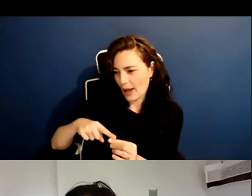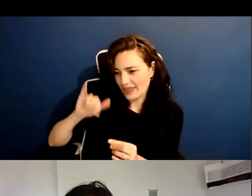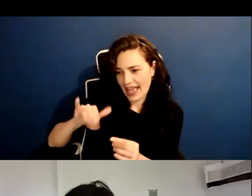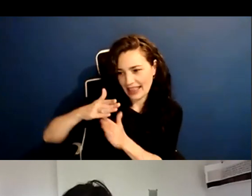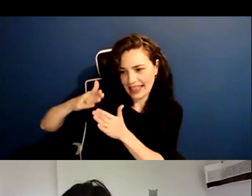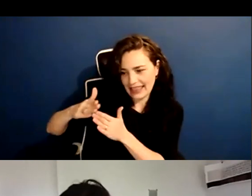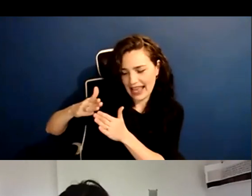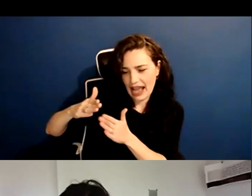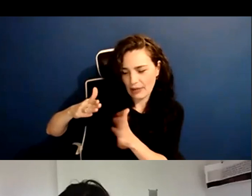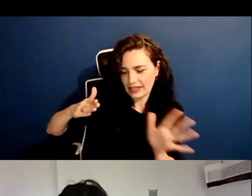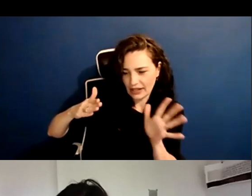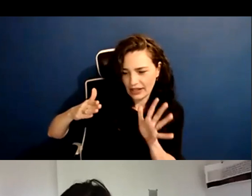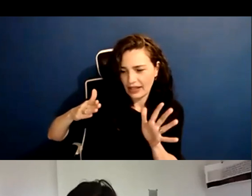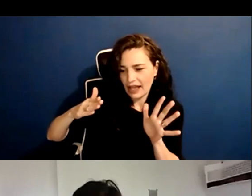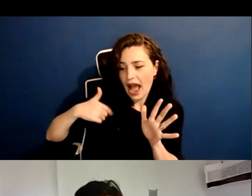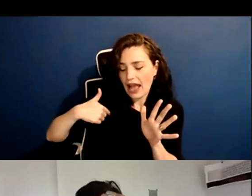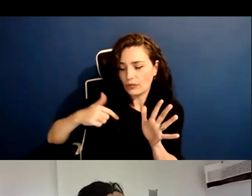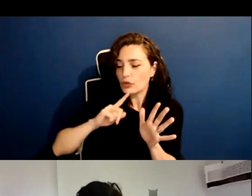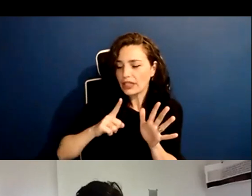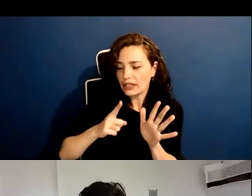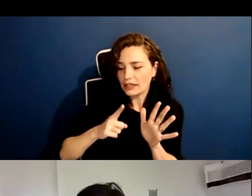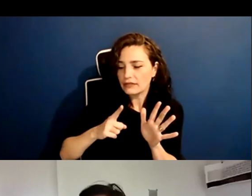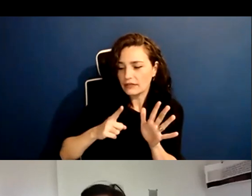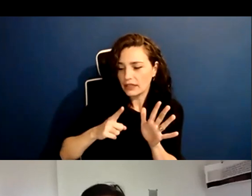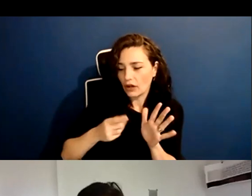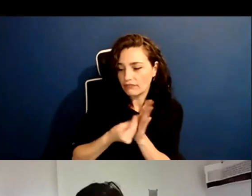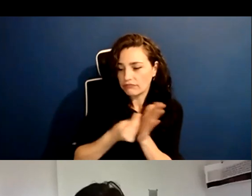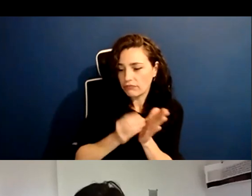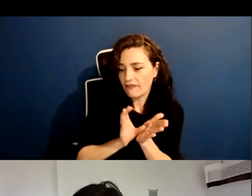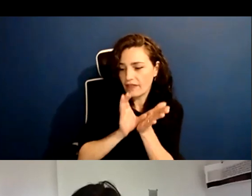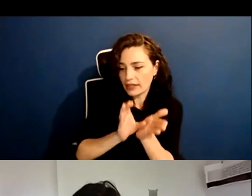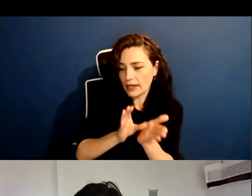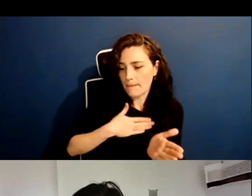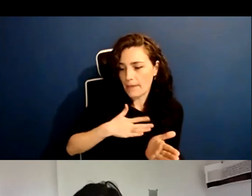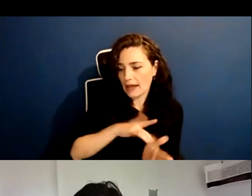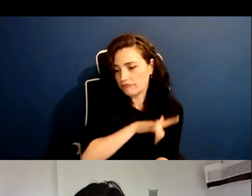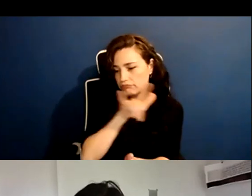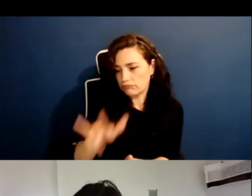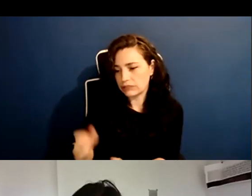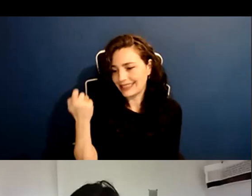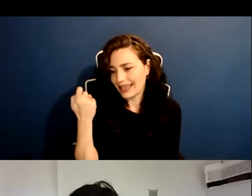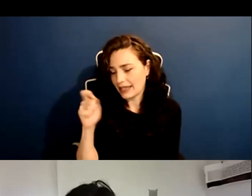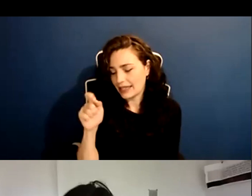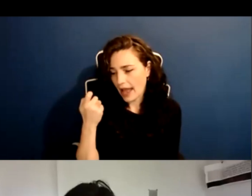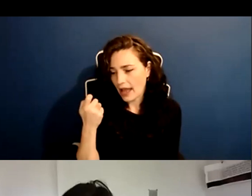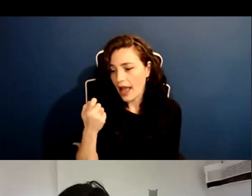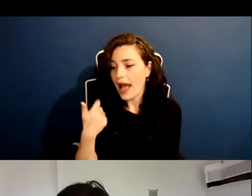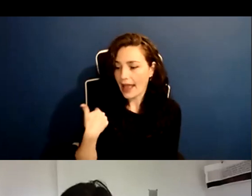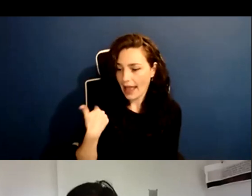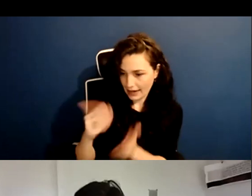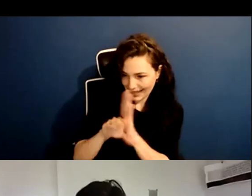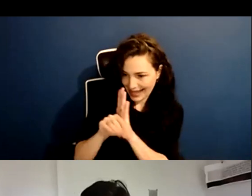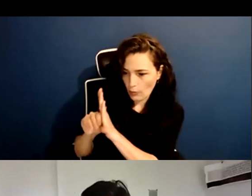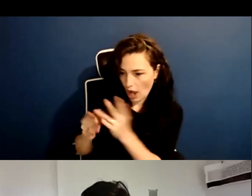I funded my trip to Kenya. And I had a camera, Zippy had a camera. I had, two Sennheiser wireless